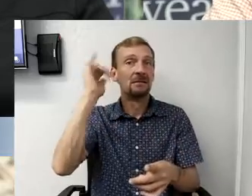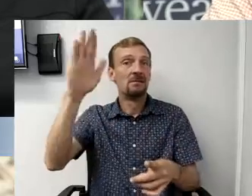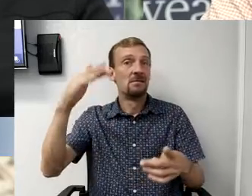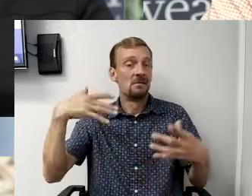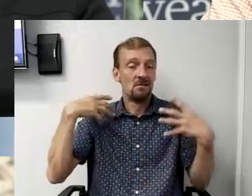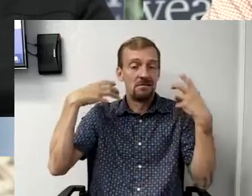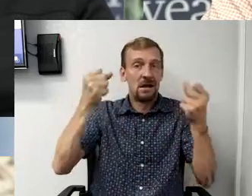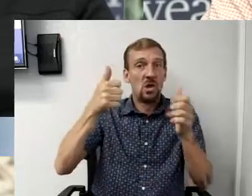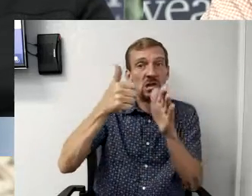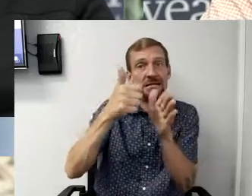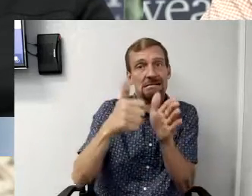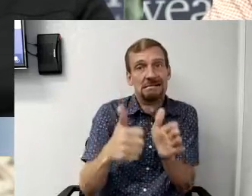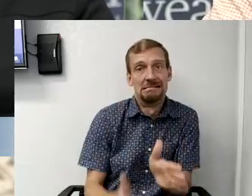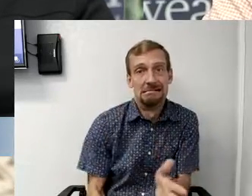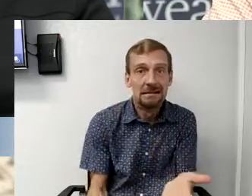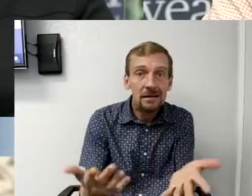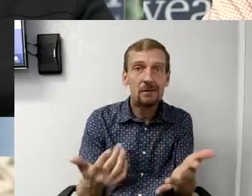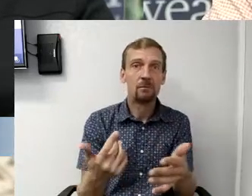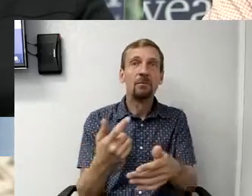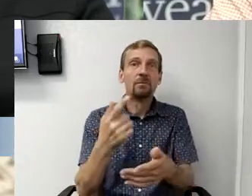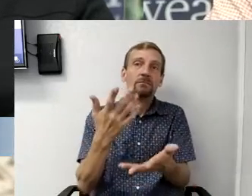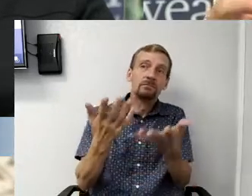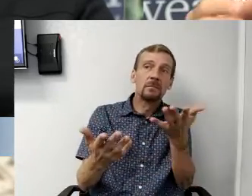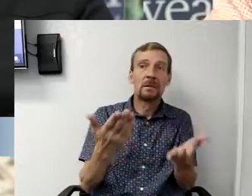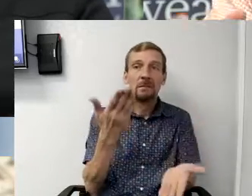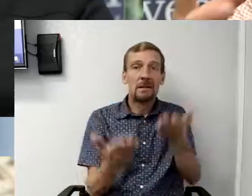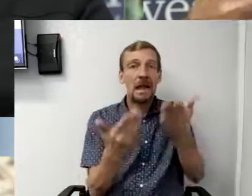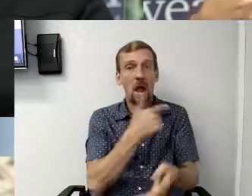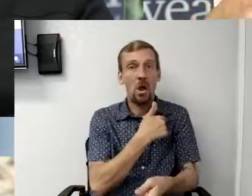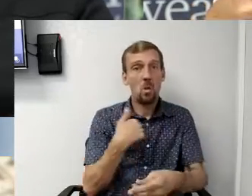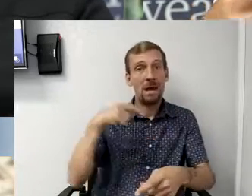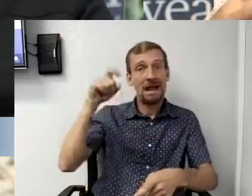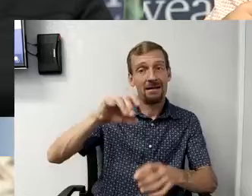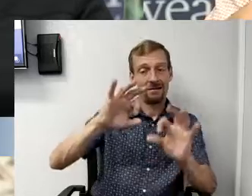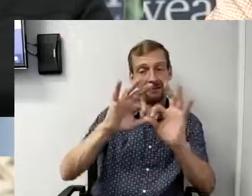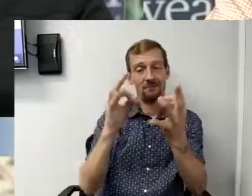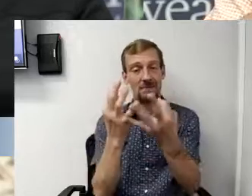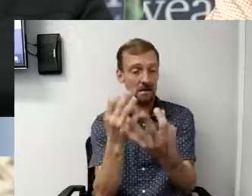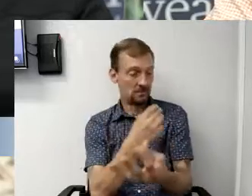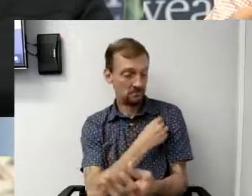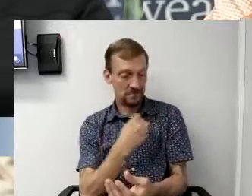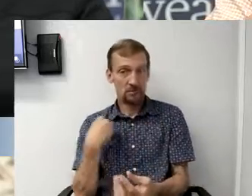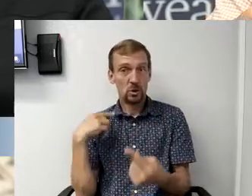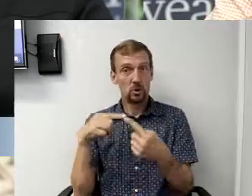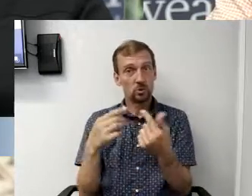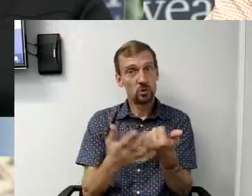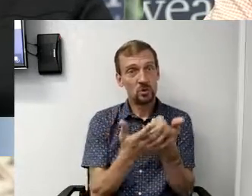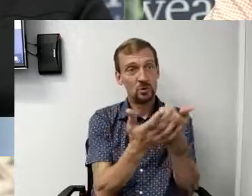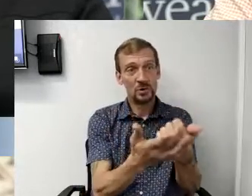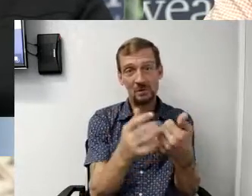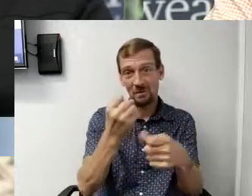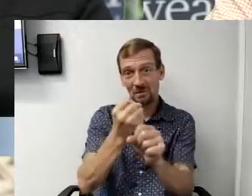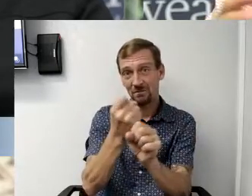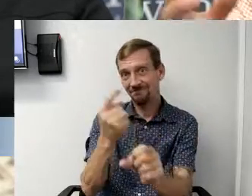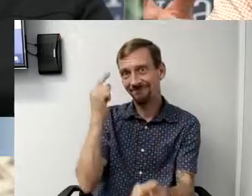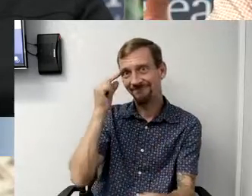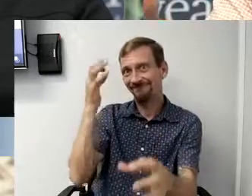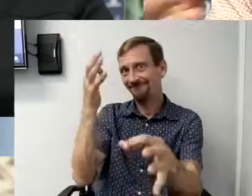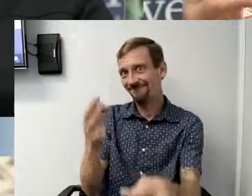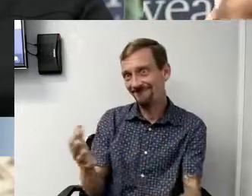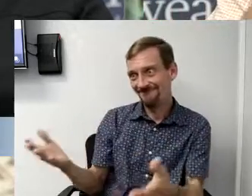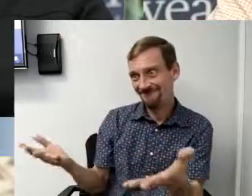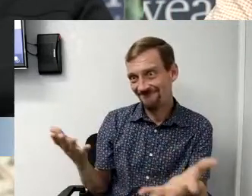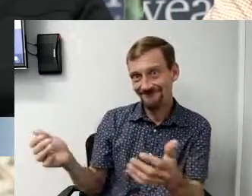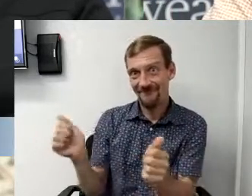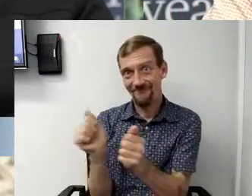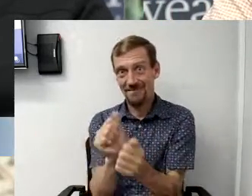or times where we might need family members to come and help make difficult decisions at the bedside in collaboration with the